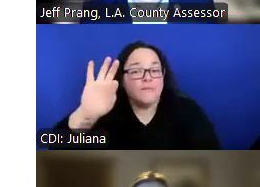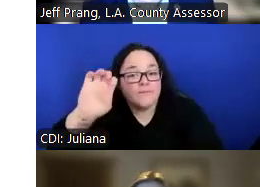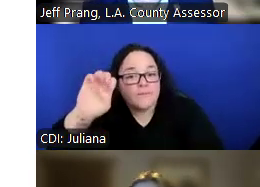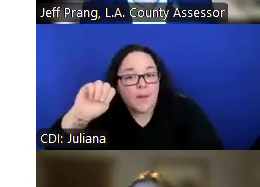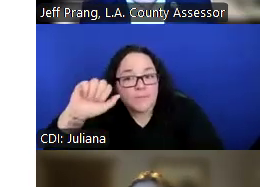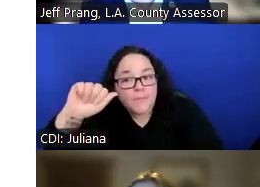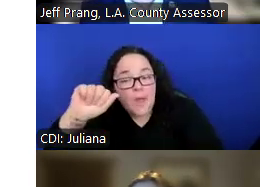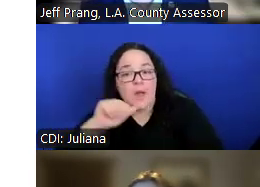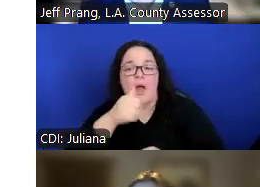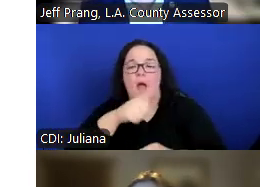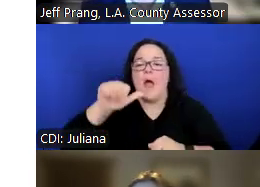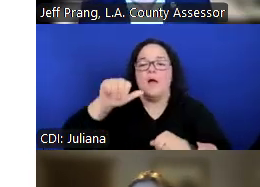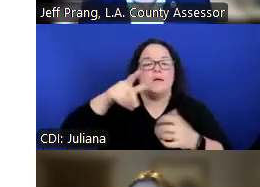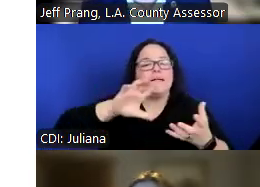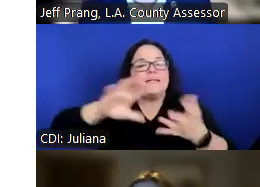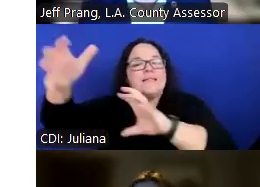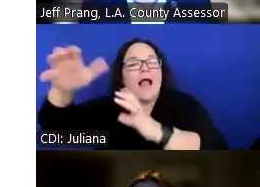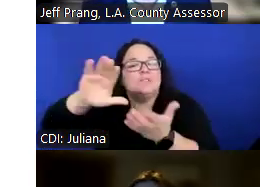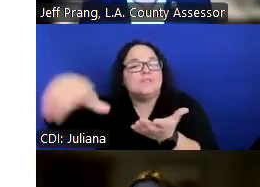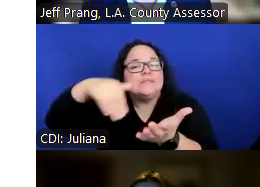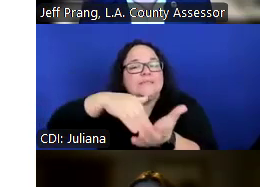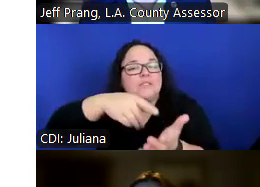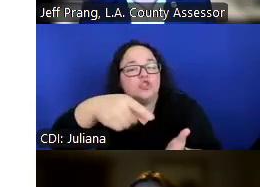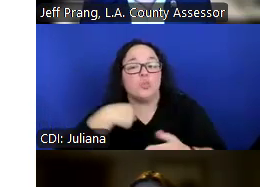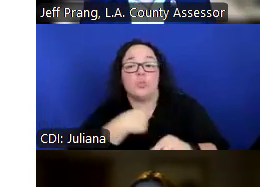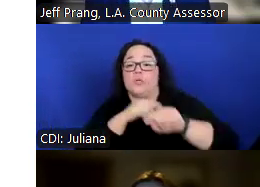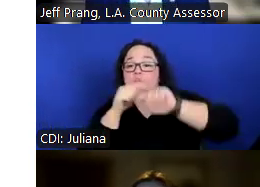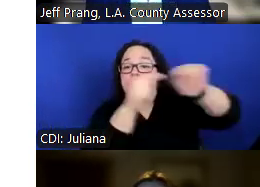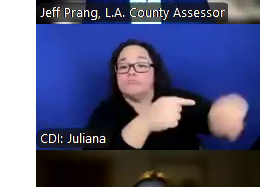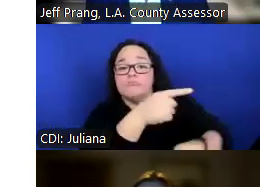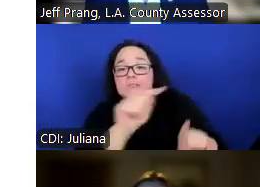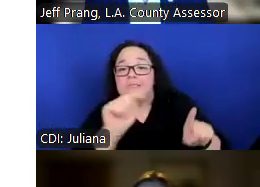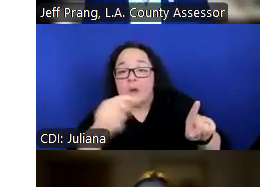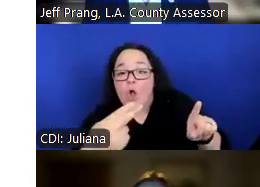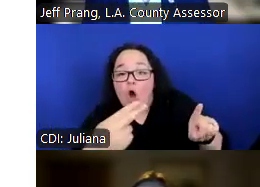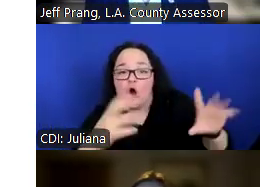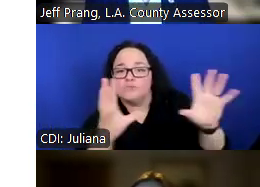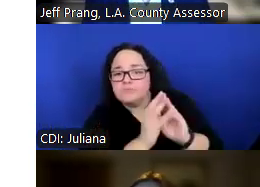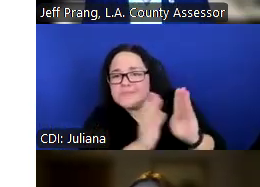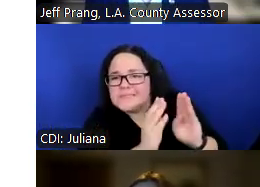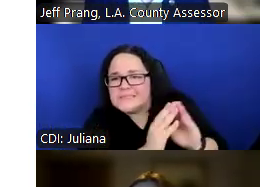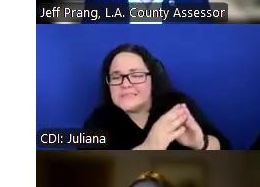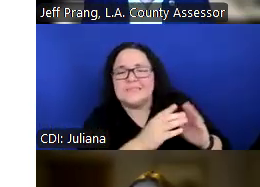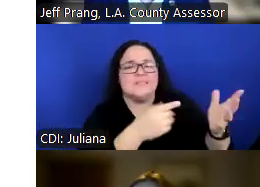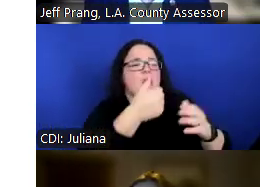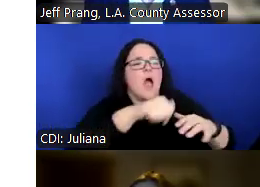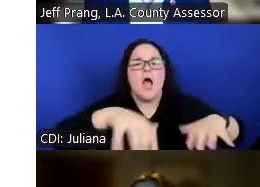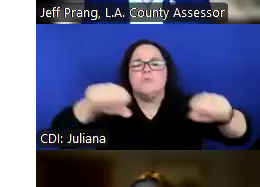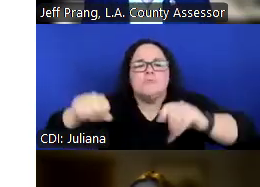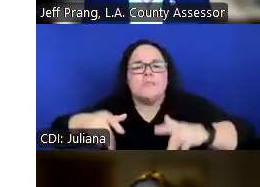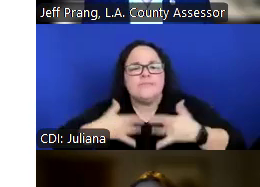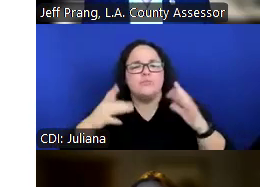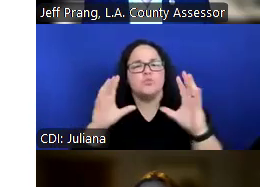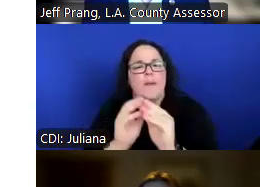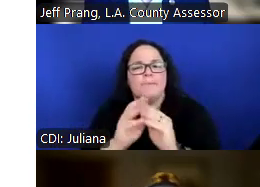halls, hosting webinars, and other community events to bring information directly to the public. The